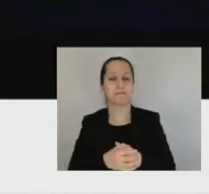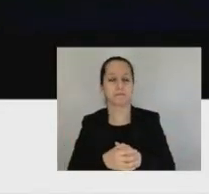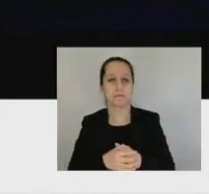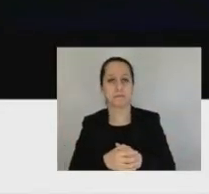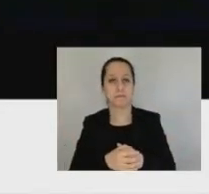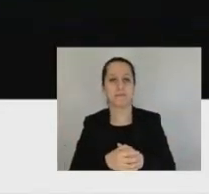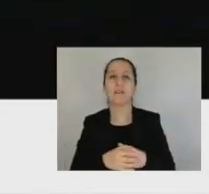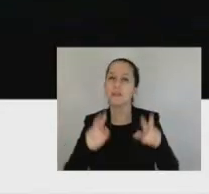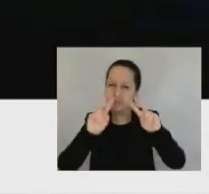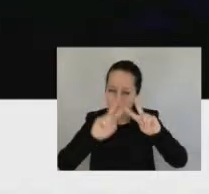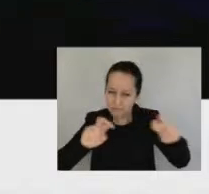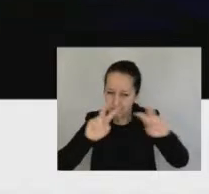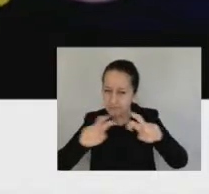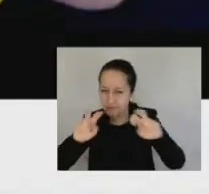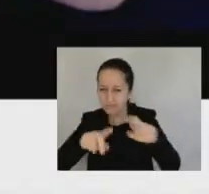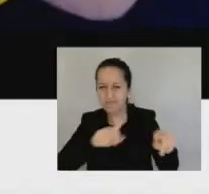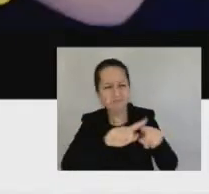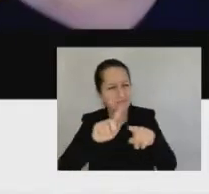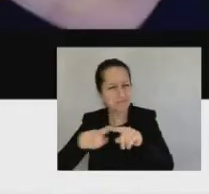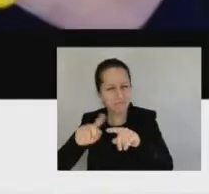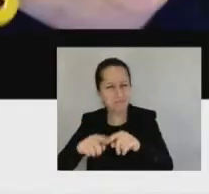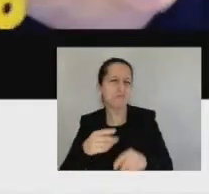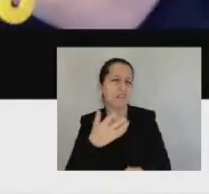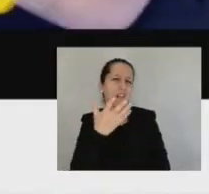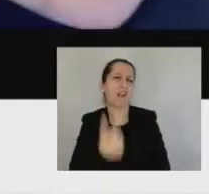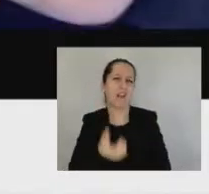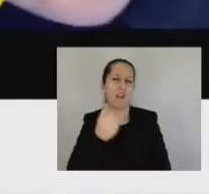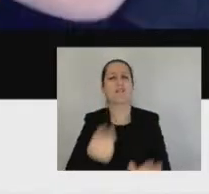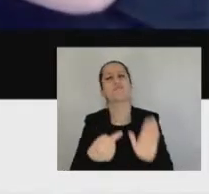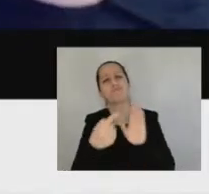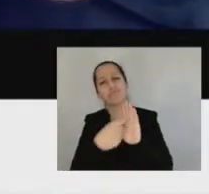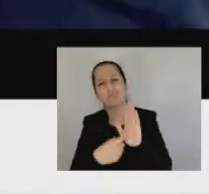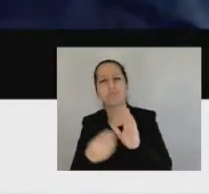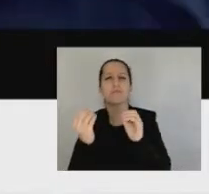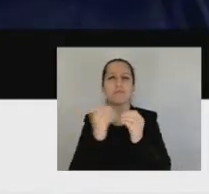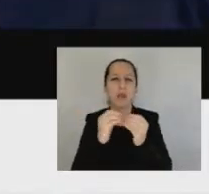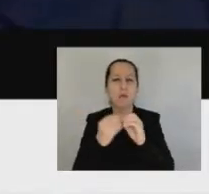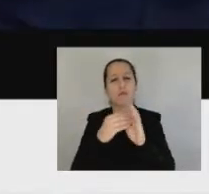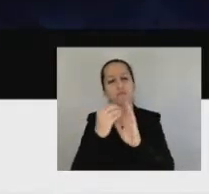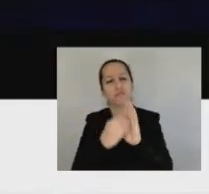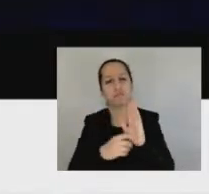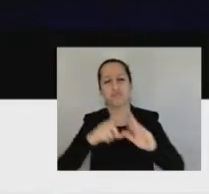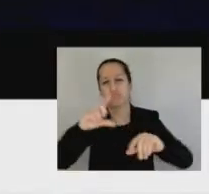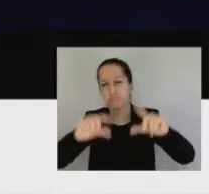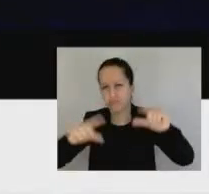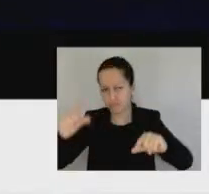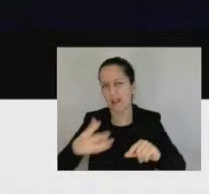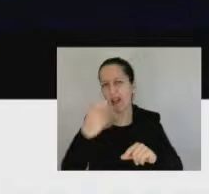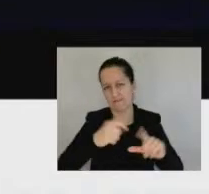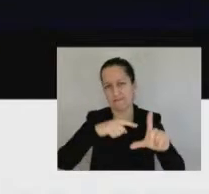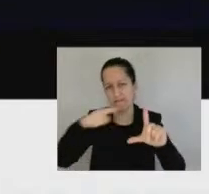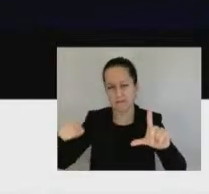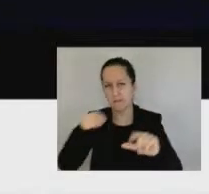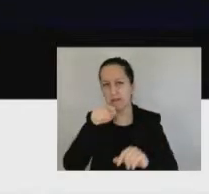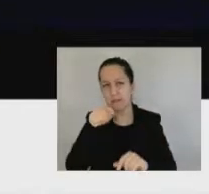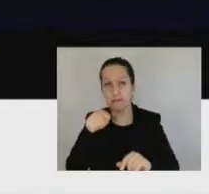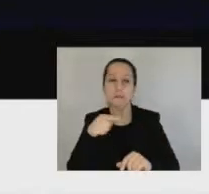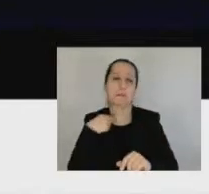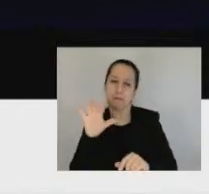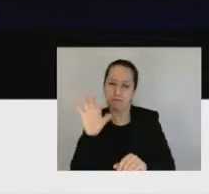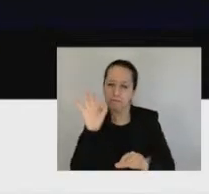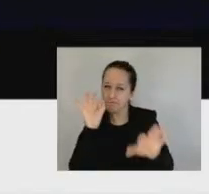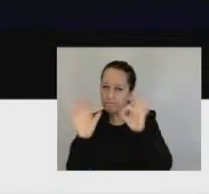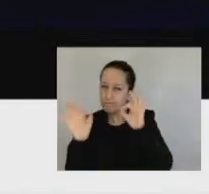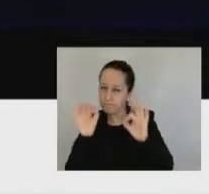the analyses and the studies on this issue, and there is a lot of data, a lot of evidence and information, I would like to